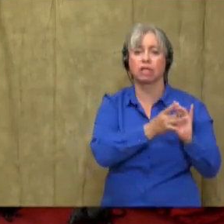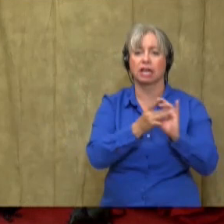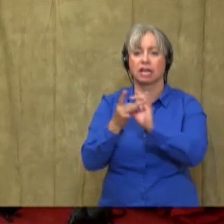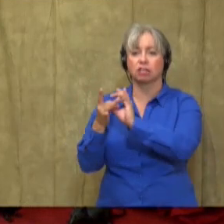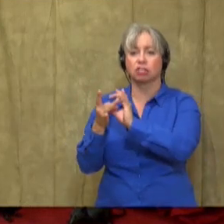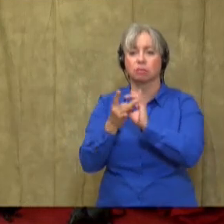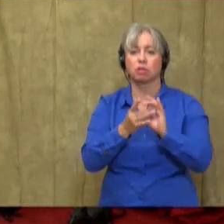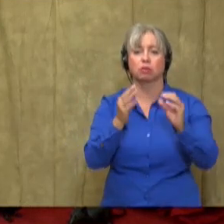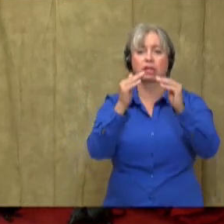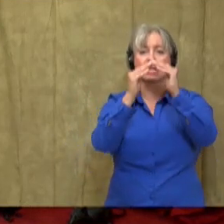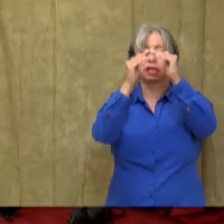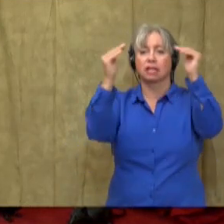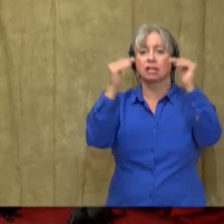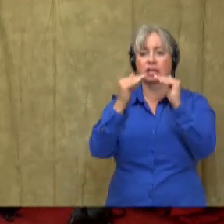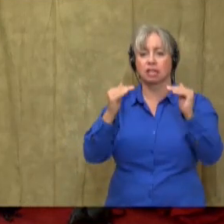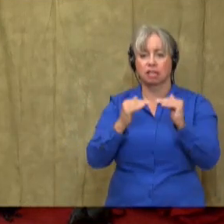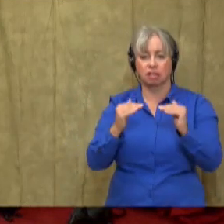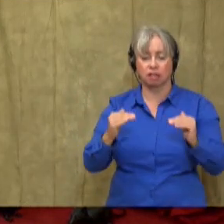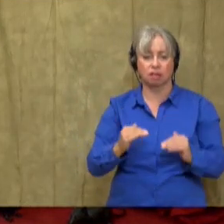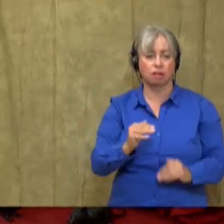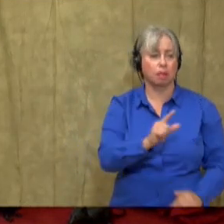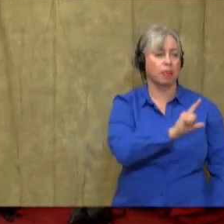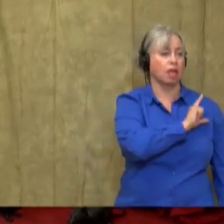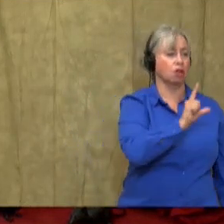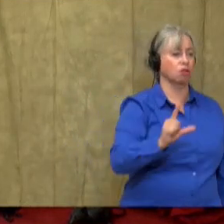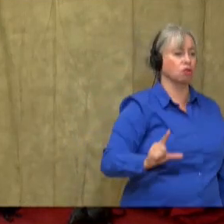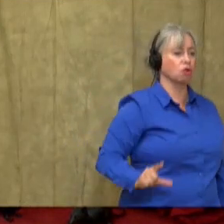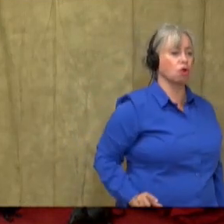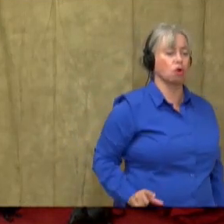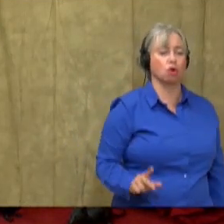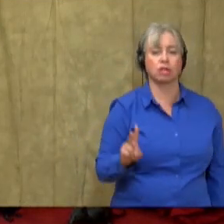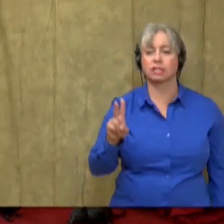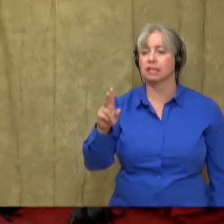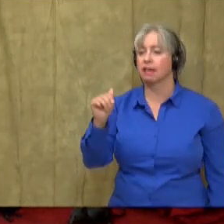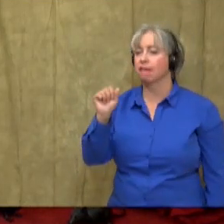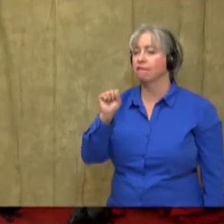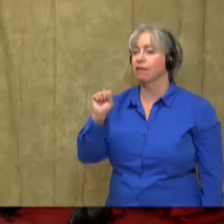different levels, lords and vassals.